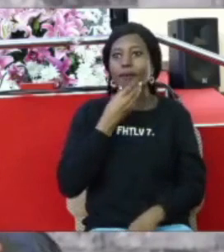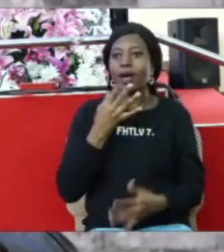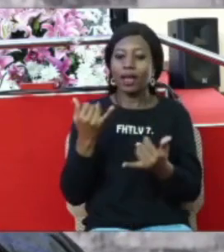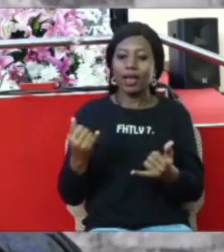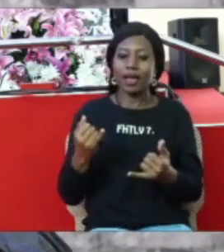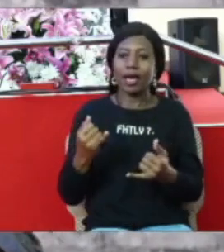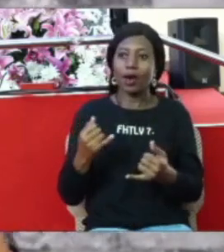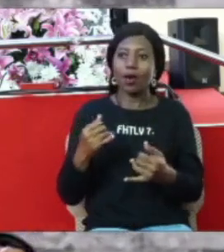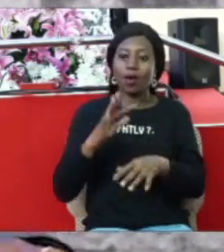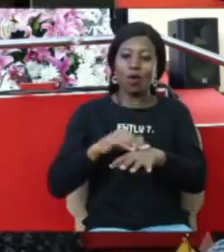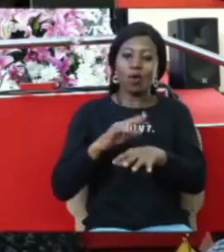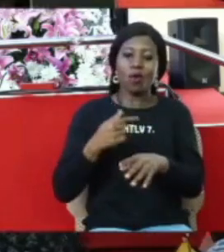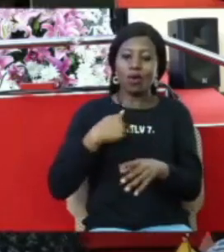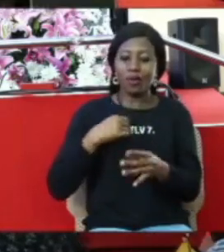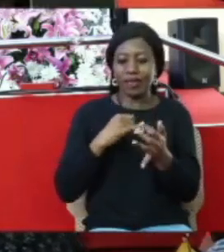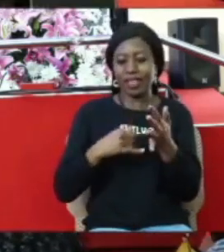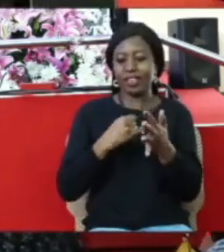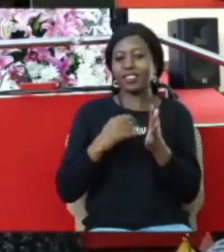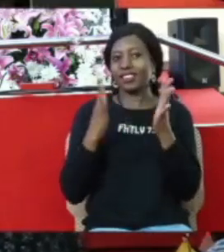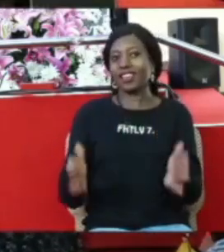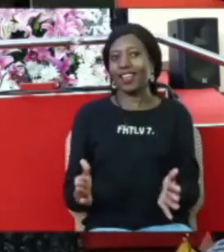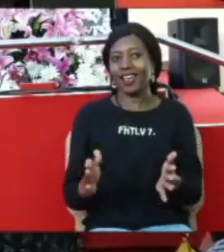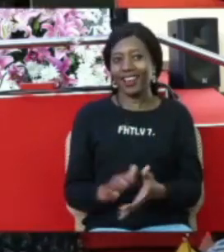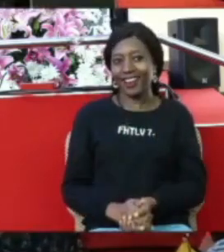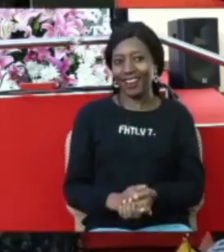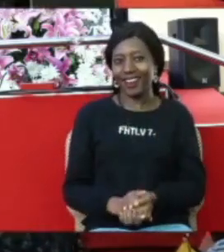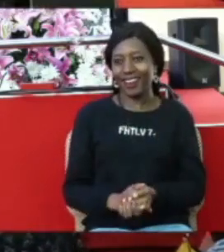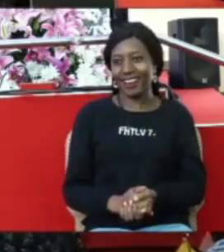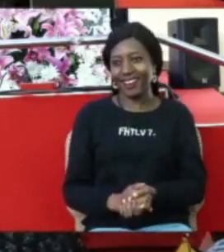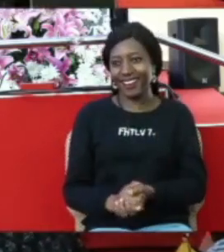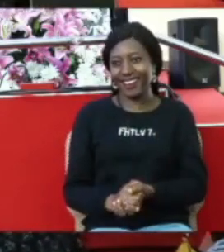engineer. You, engineer.